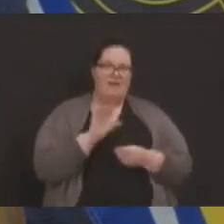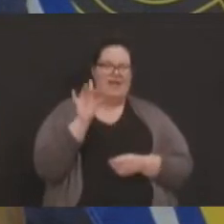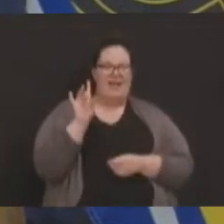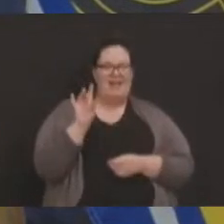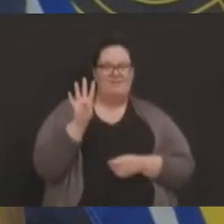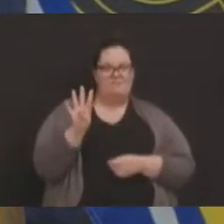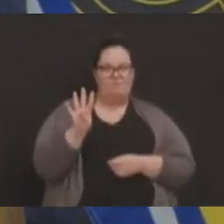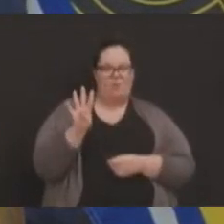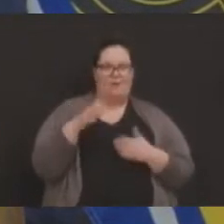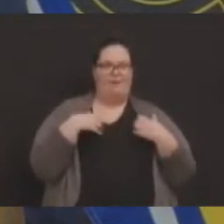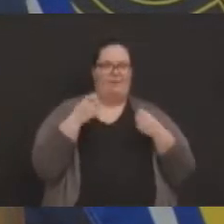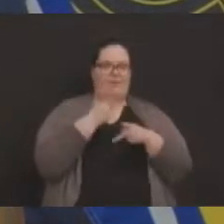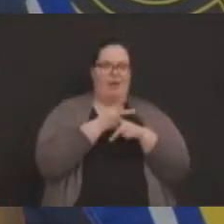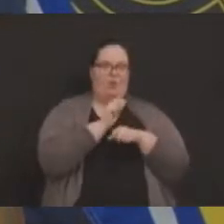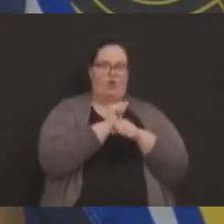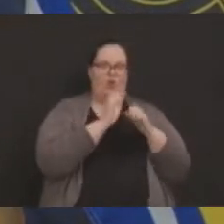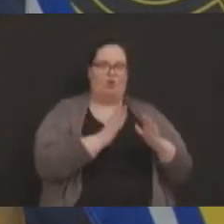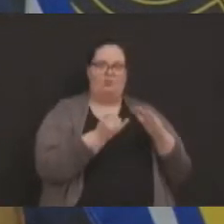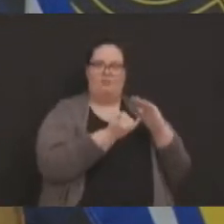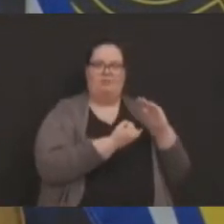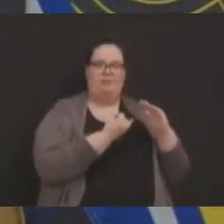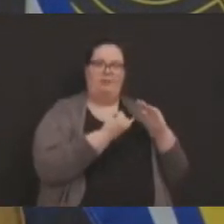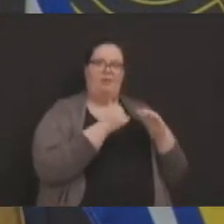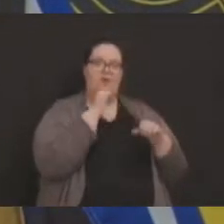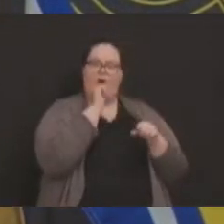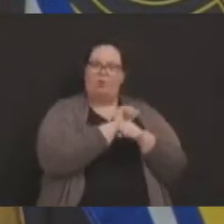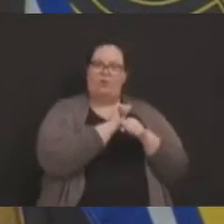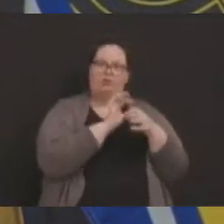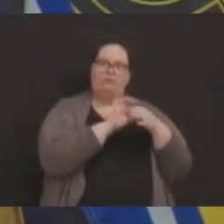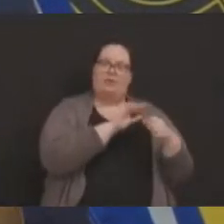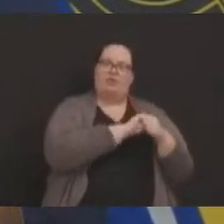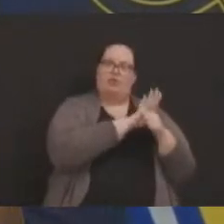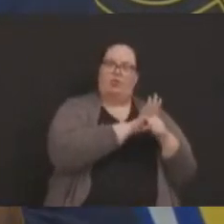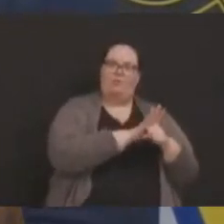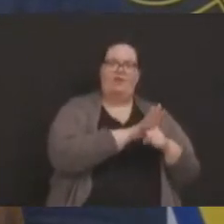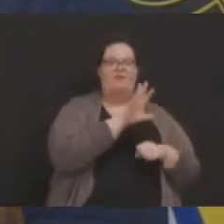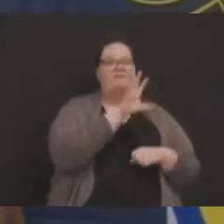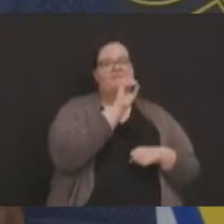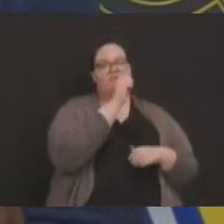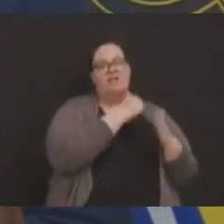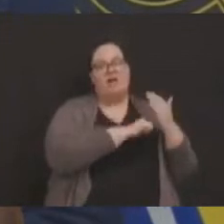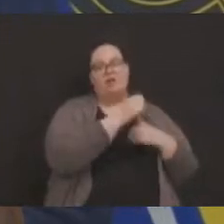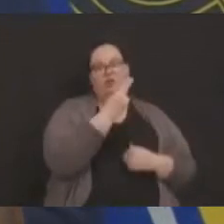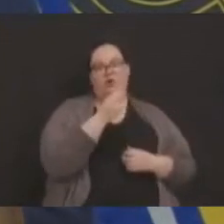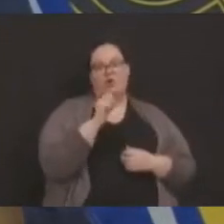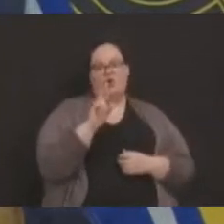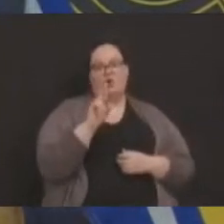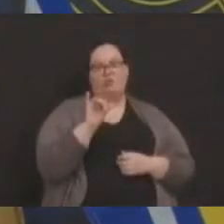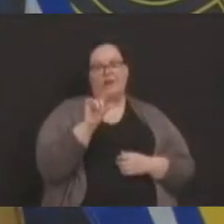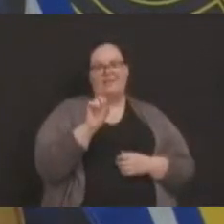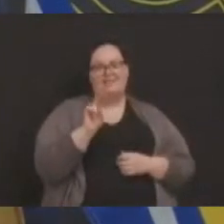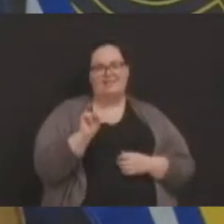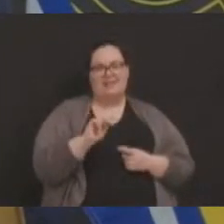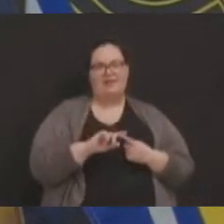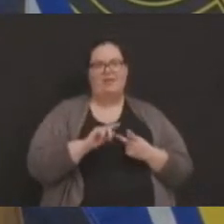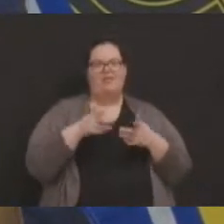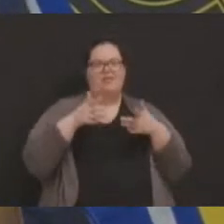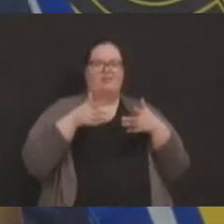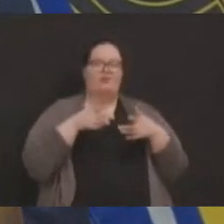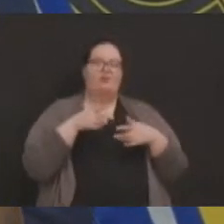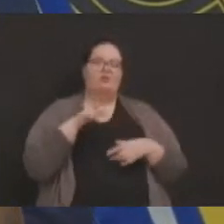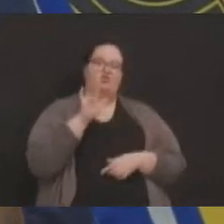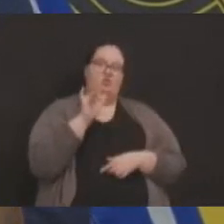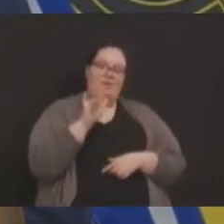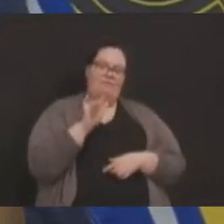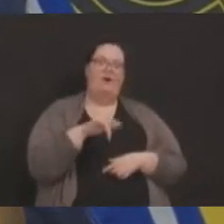Vitalité, and 11 extramural ambulance New Brunswick. 4 surgeries were canceled in Horizon Health on